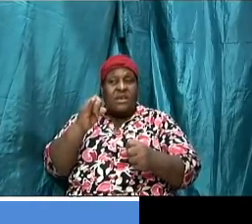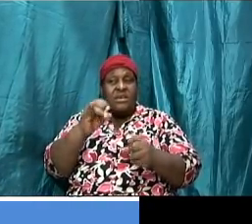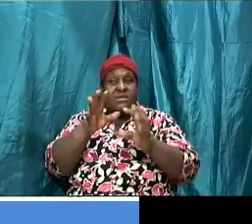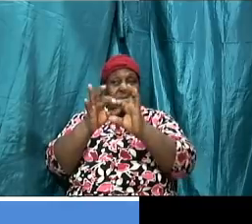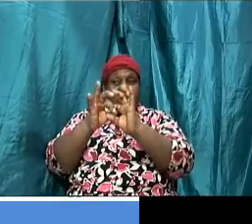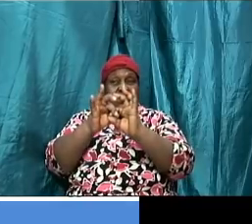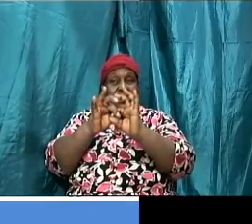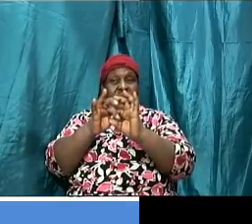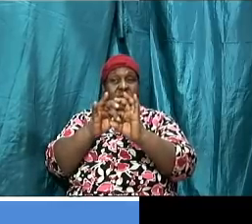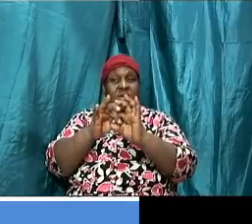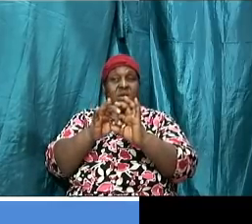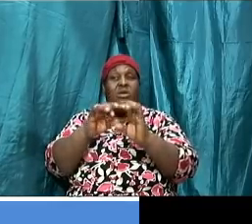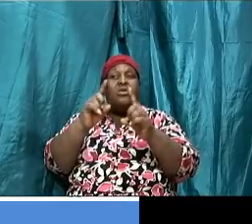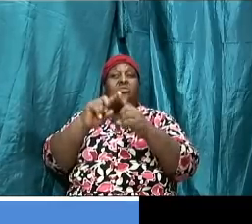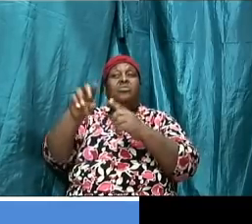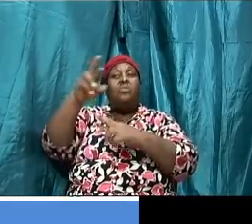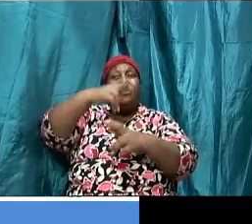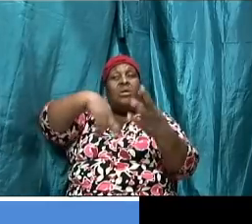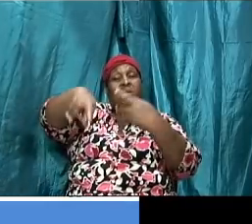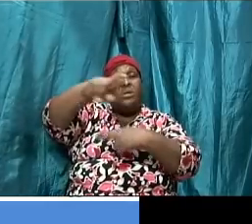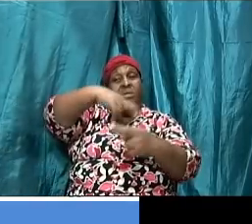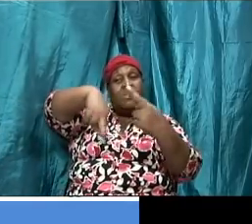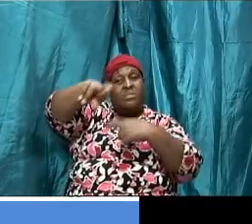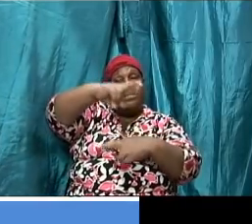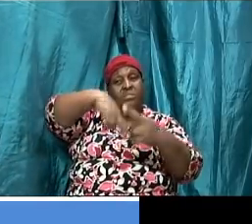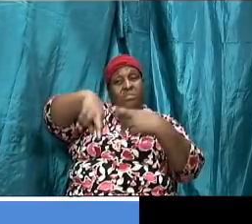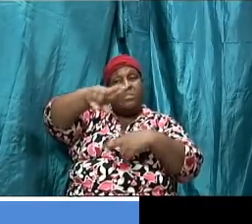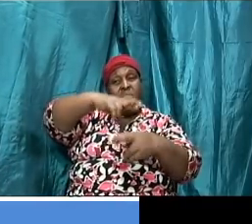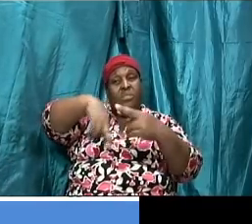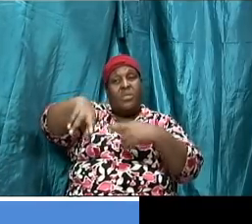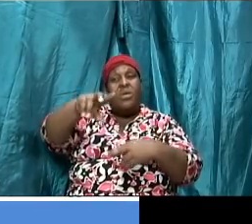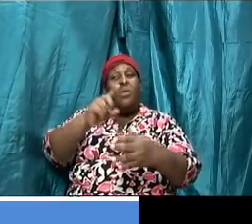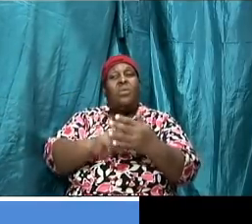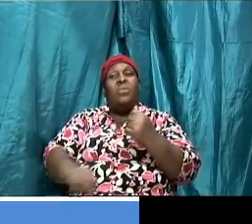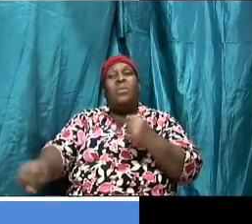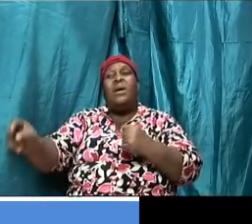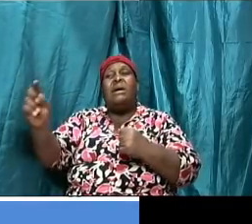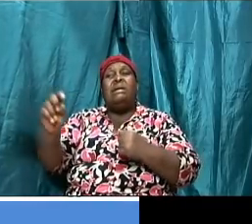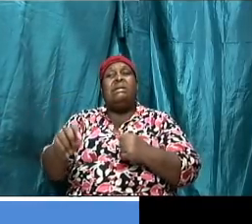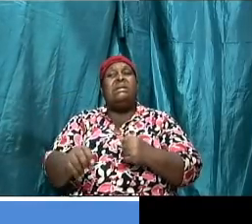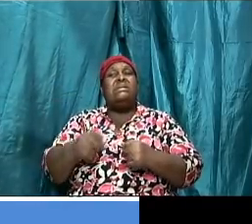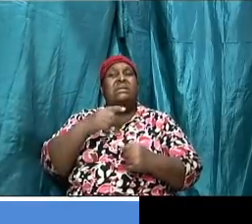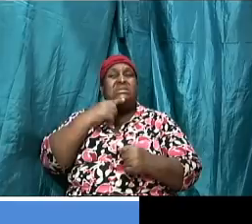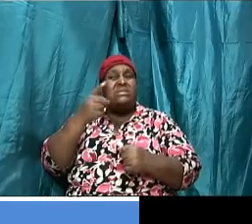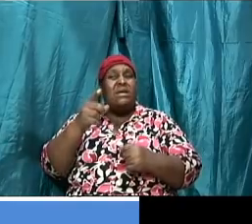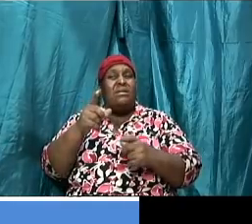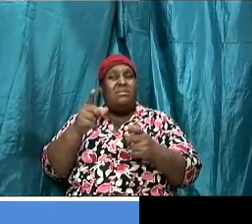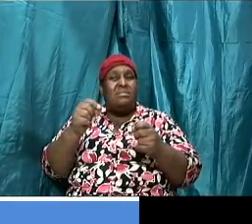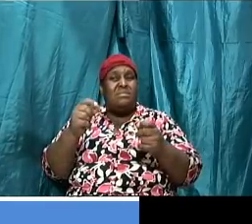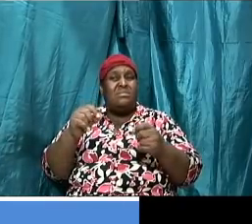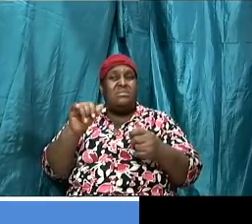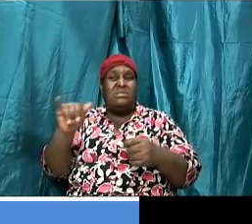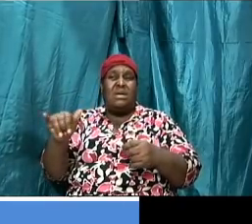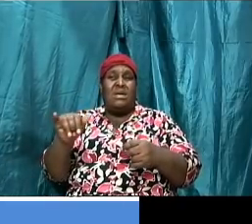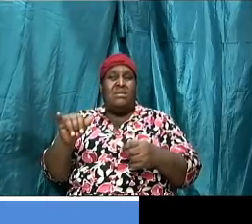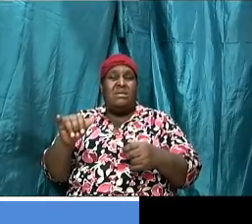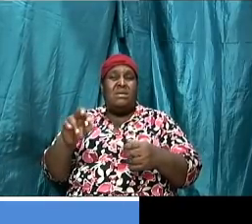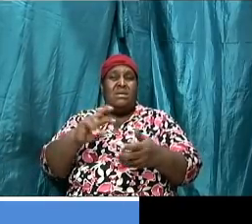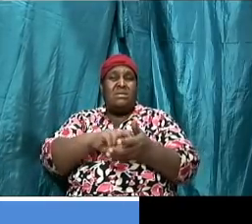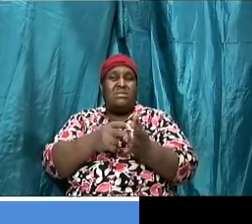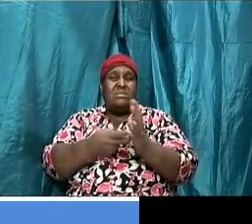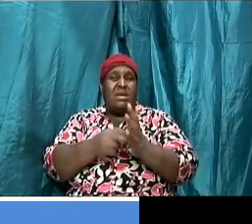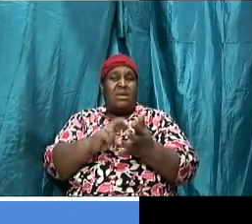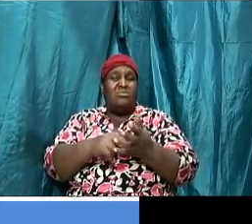The sign was unique to the relationship that God would have with